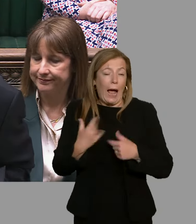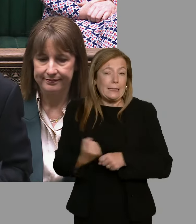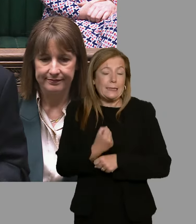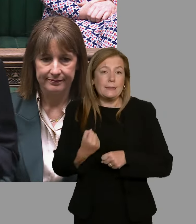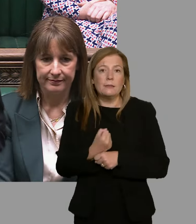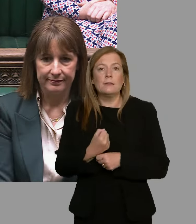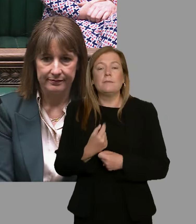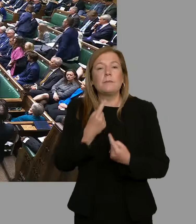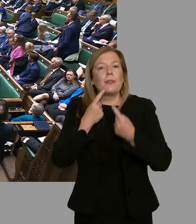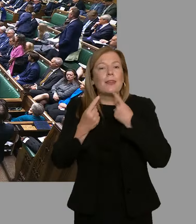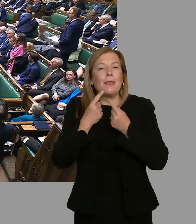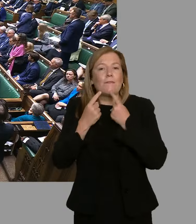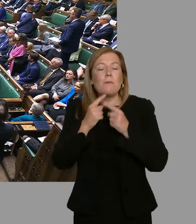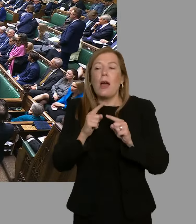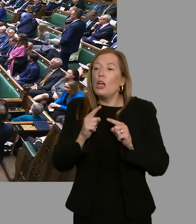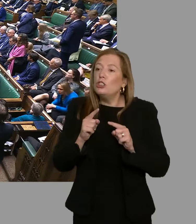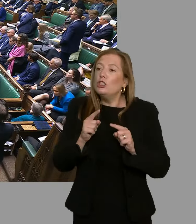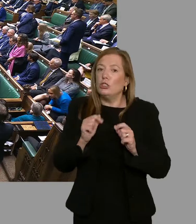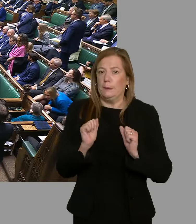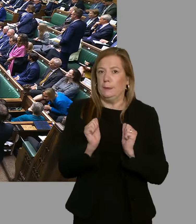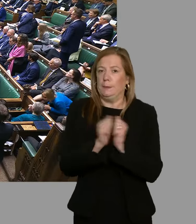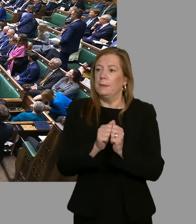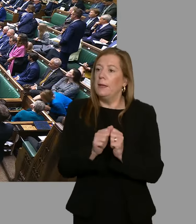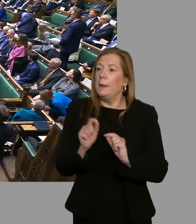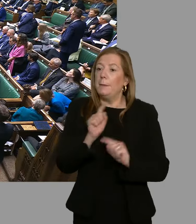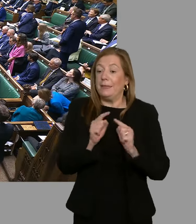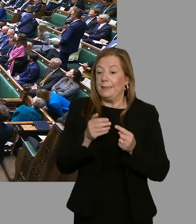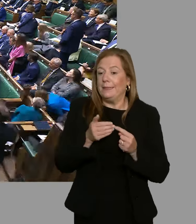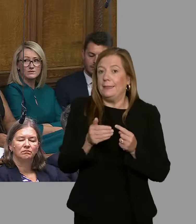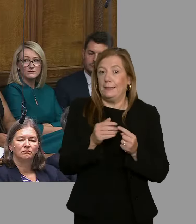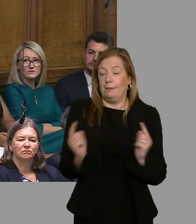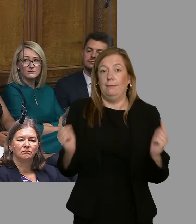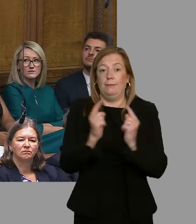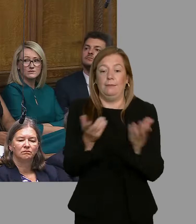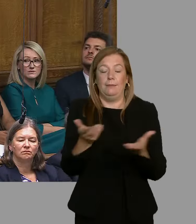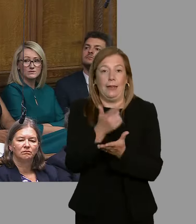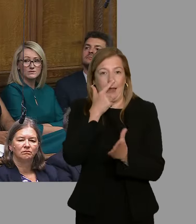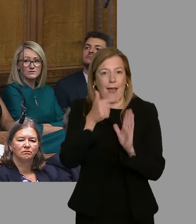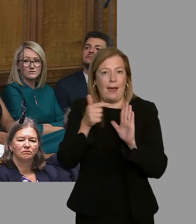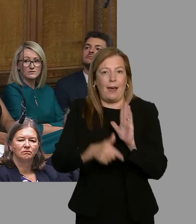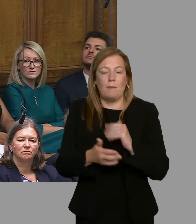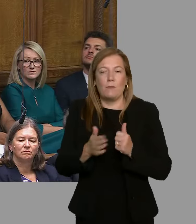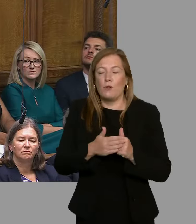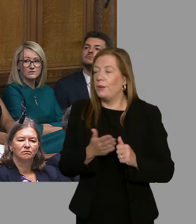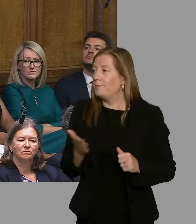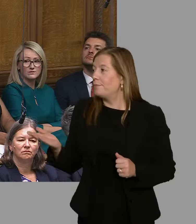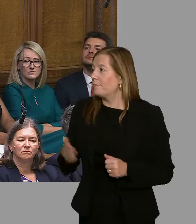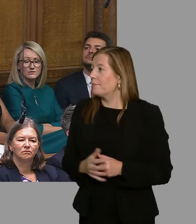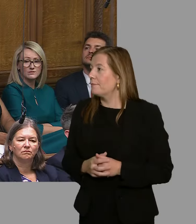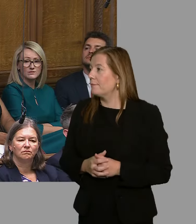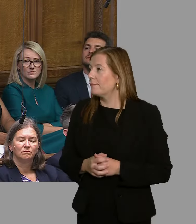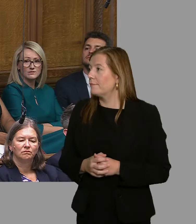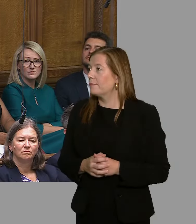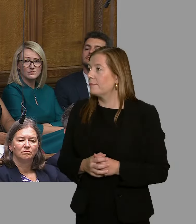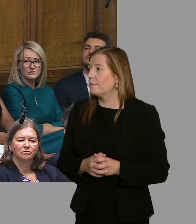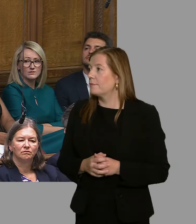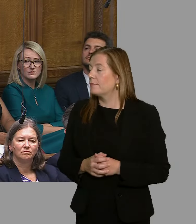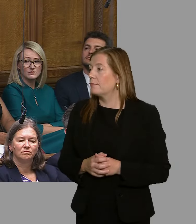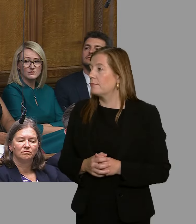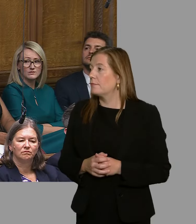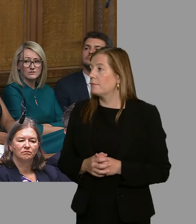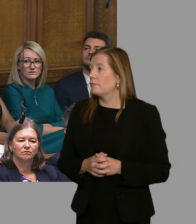particular case. Melanie Neal. Thank you very much, Mr. Speaker. Great Grimsby and Cleethorpes is the renewable energy